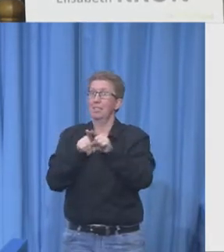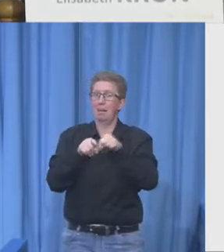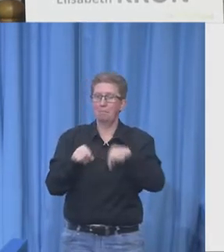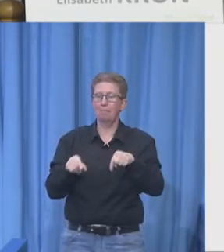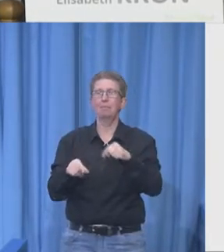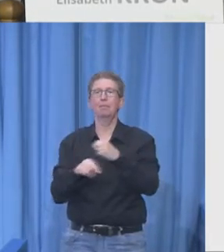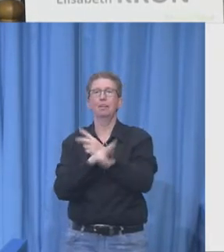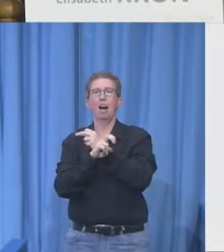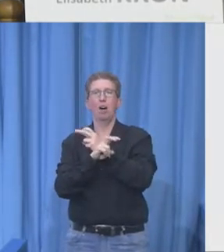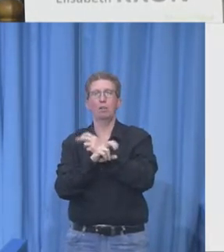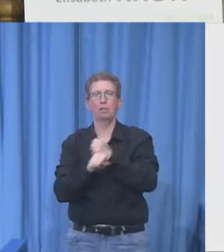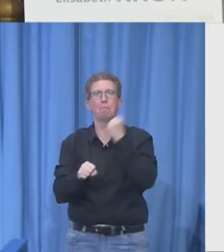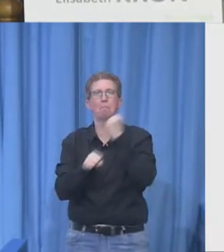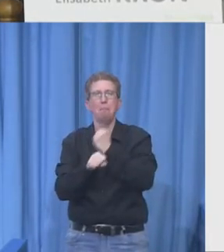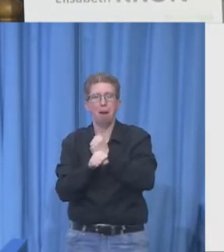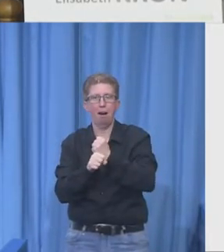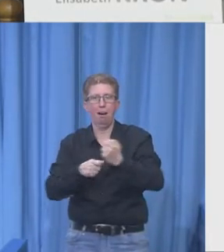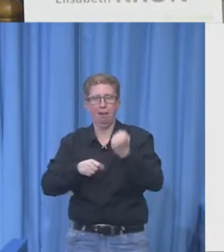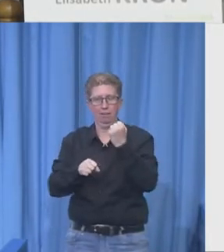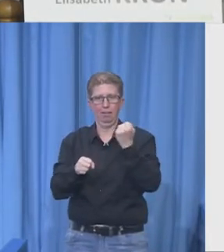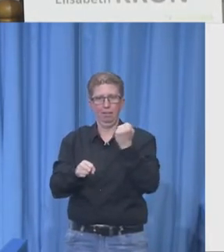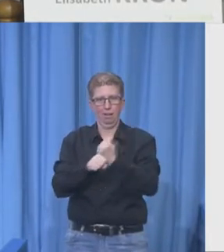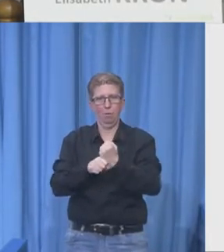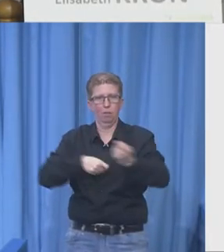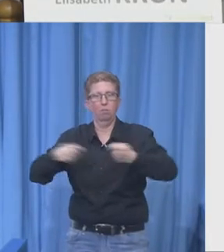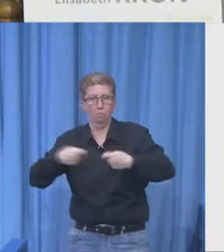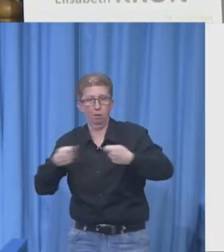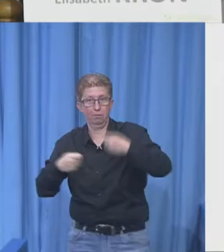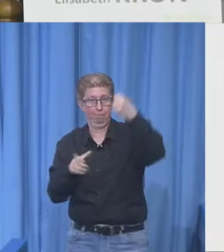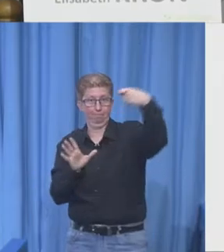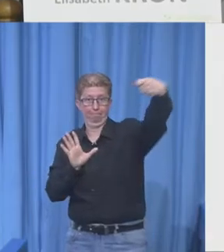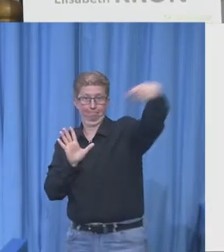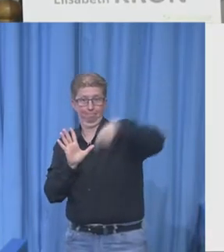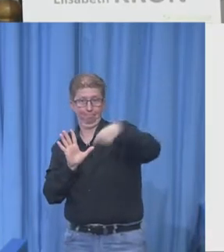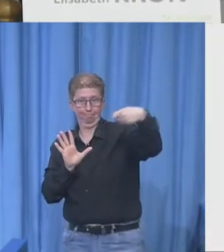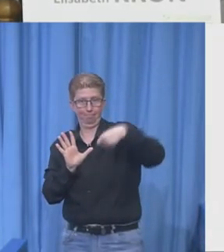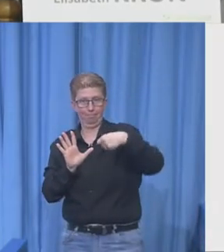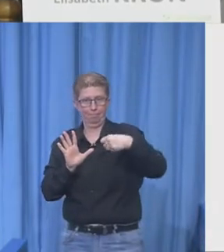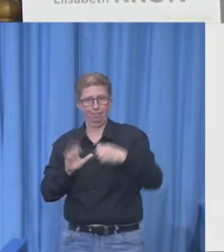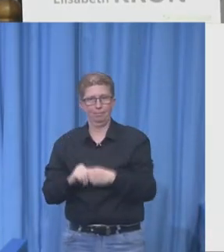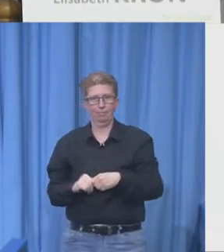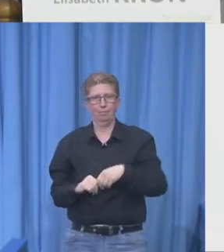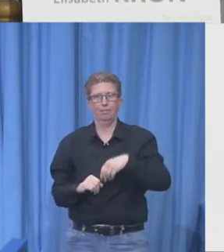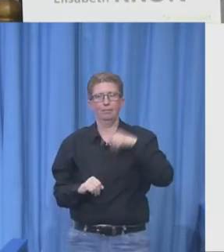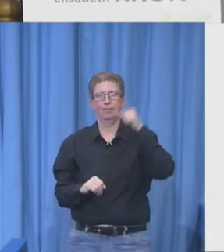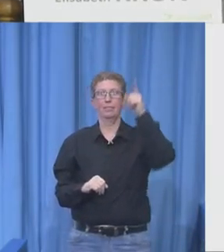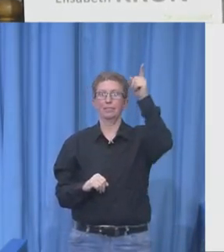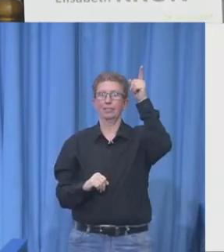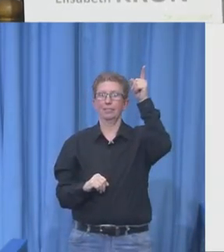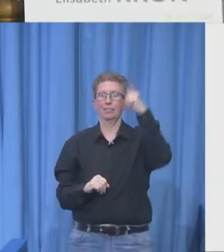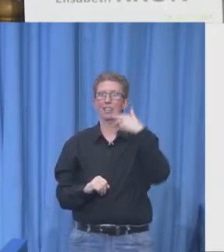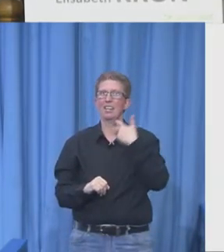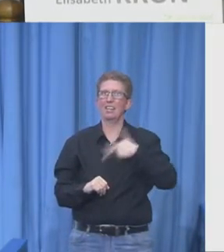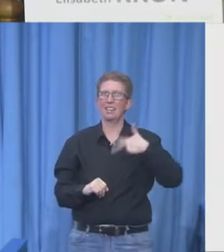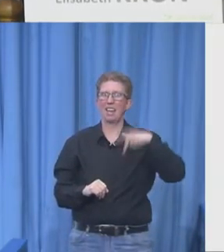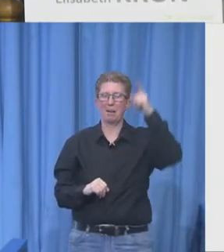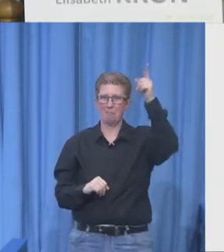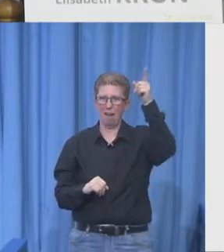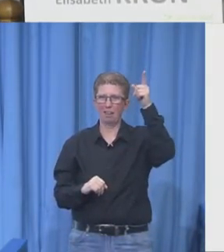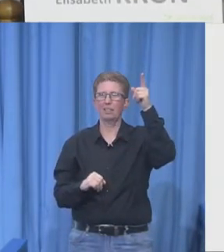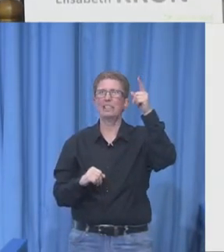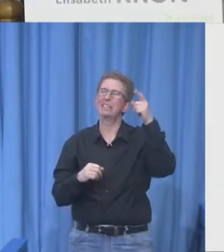not possible to get public funding in the first period. So we could only start because of the